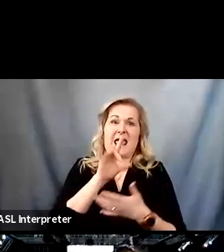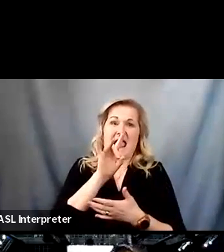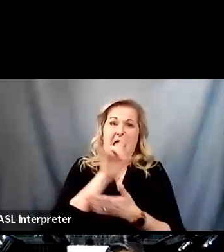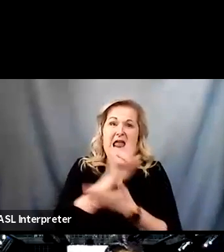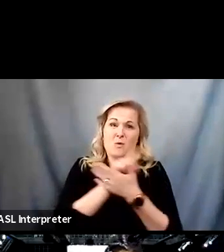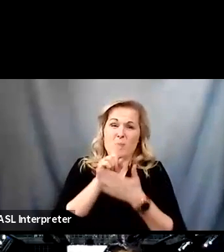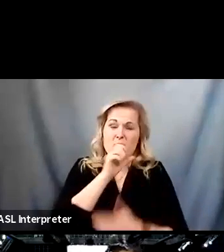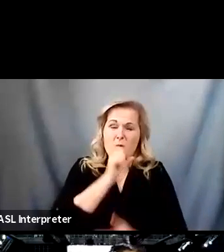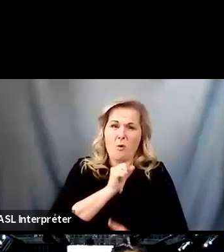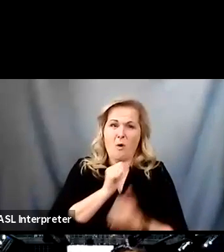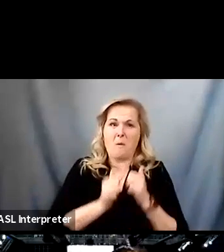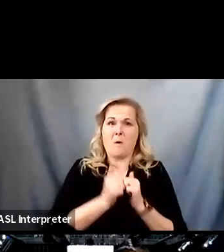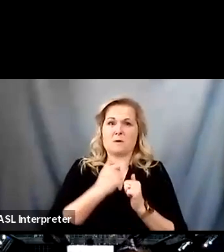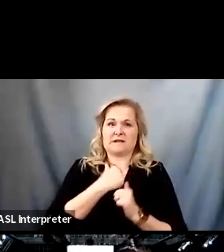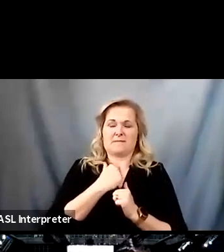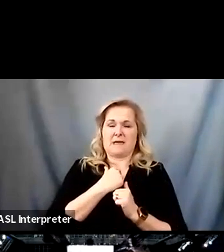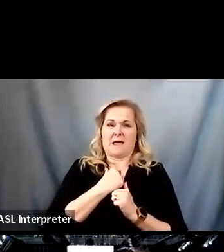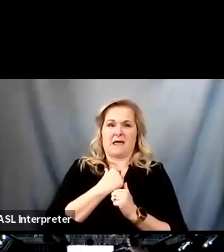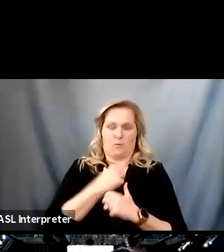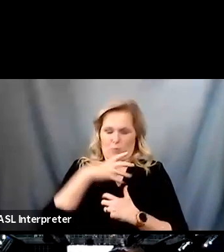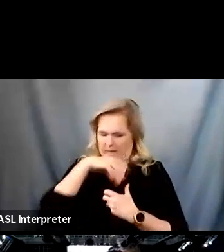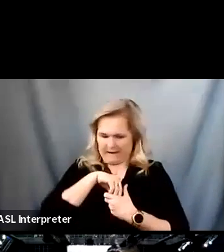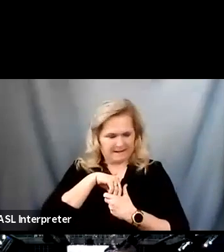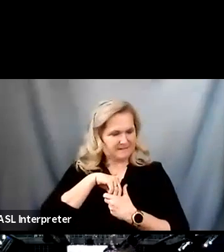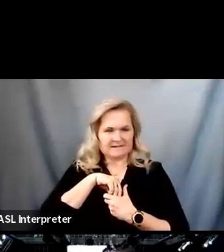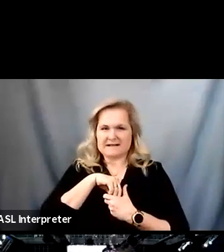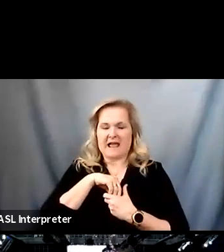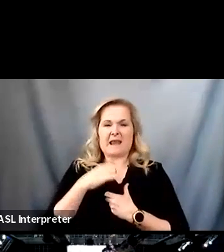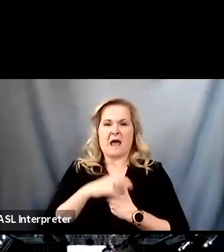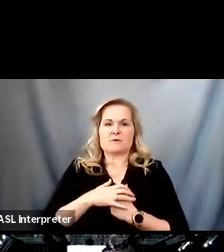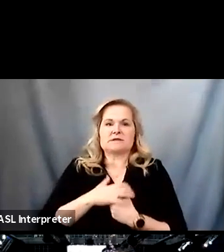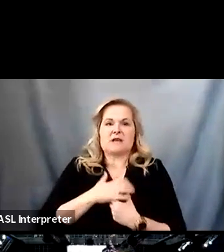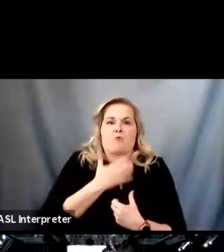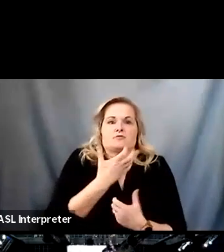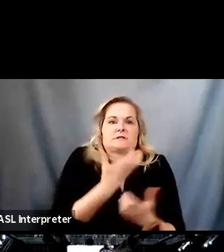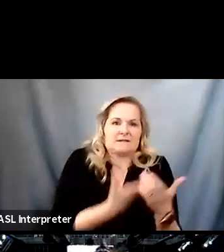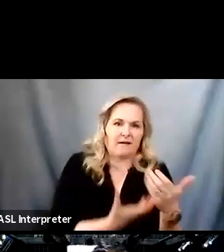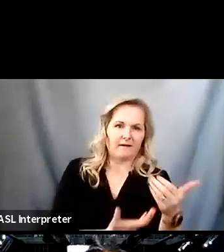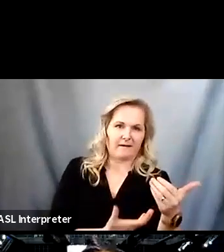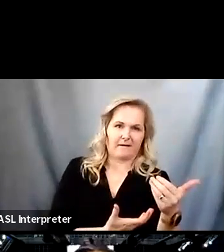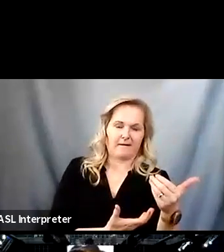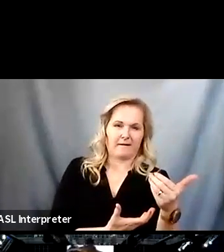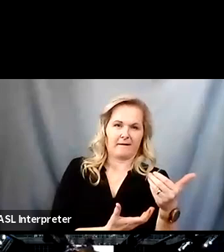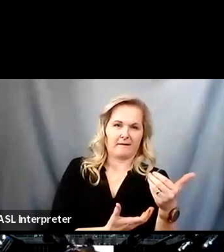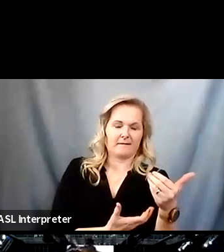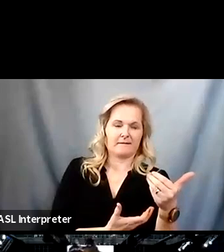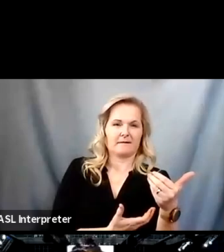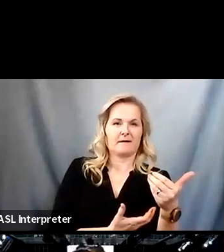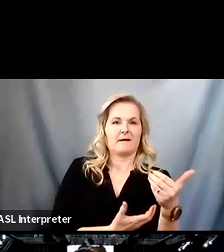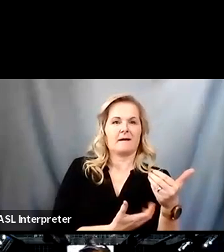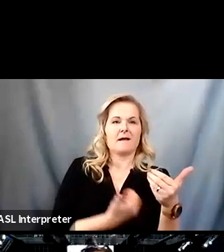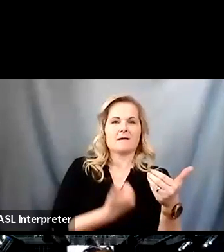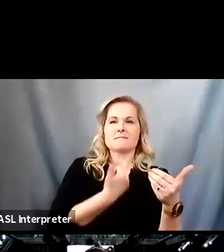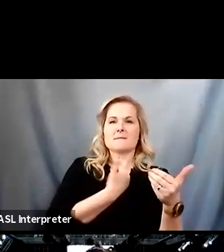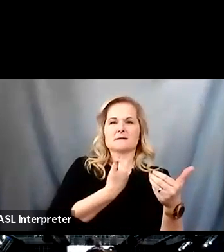of me exists outside of me right now. So I am not so tapped into